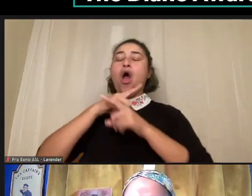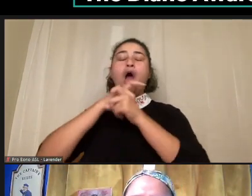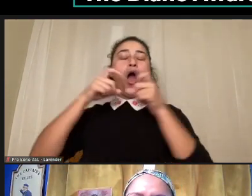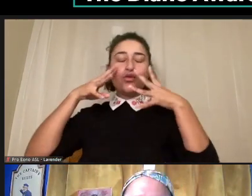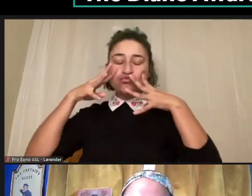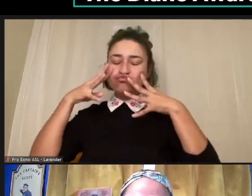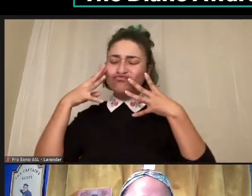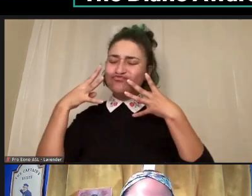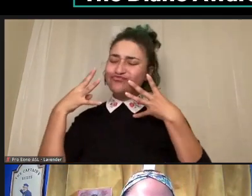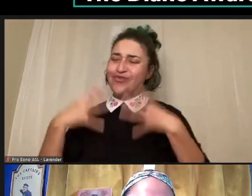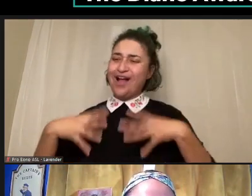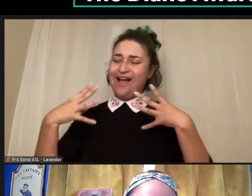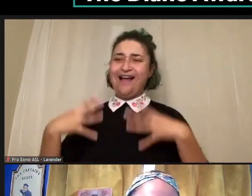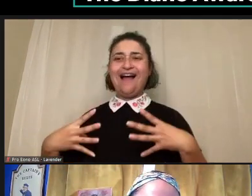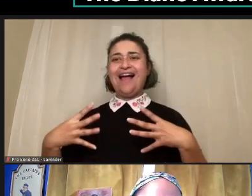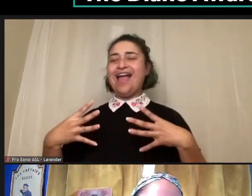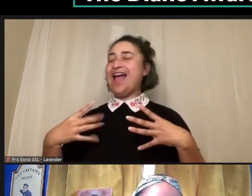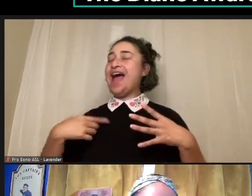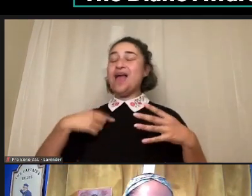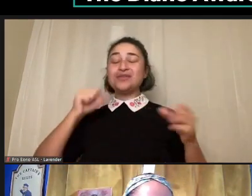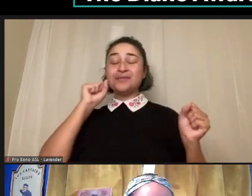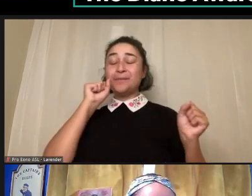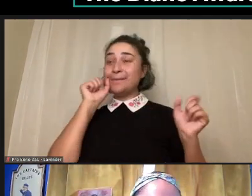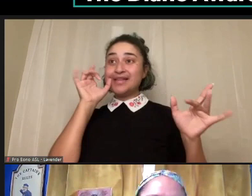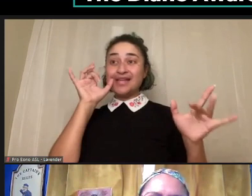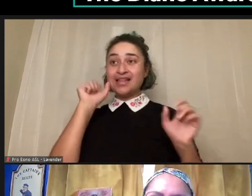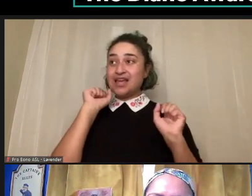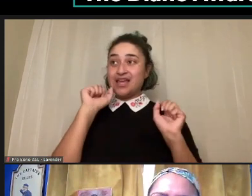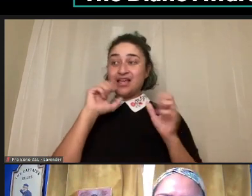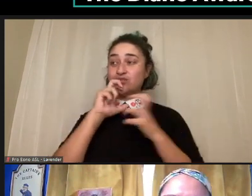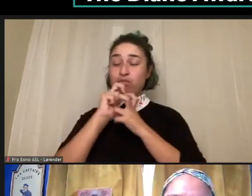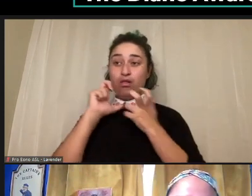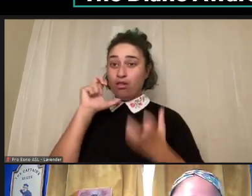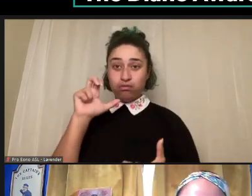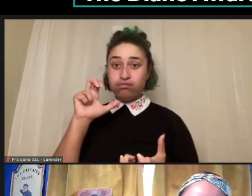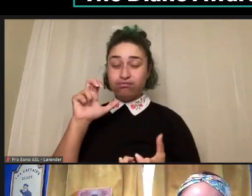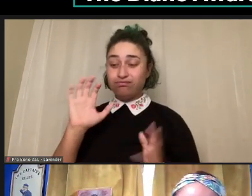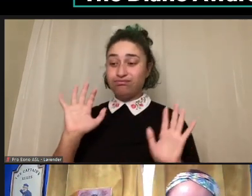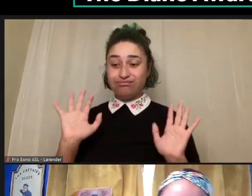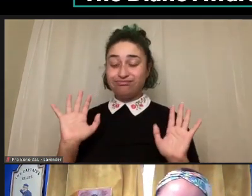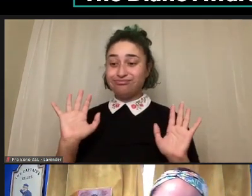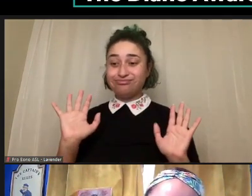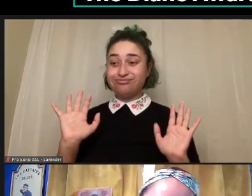ugly cry and completely in shock, and also